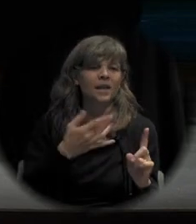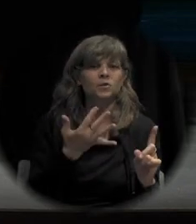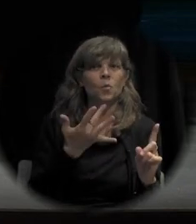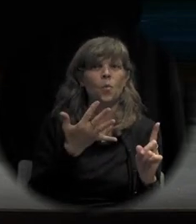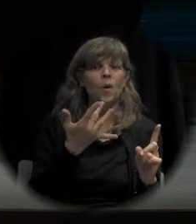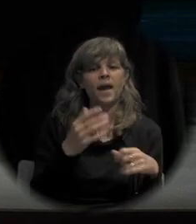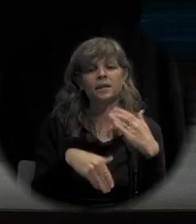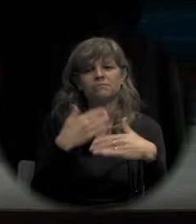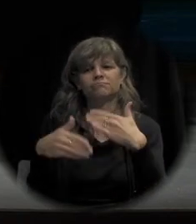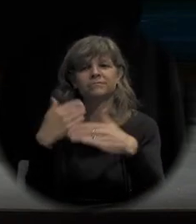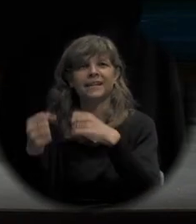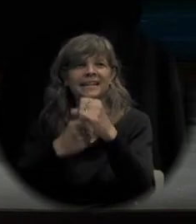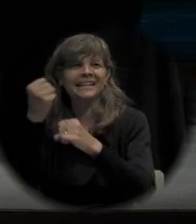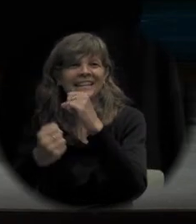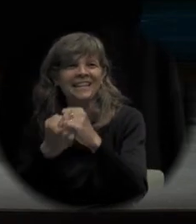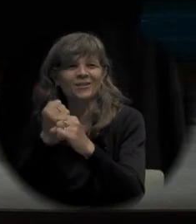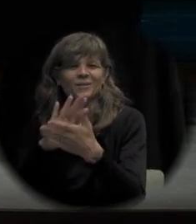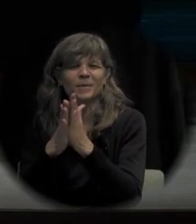before he's king. In fact,